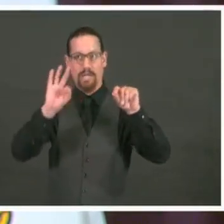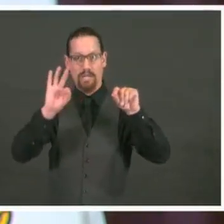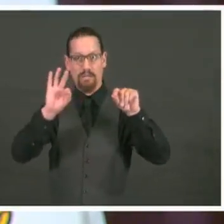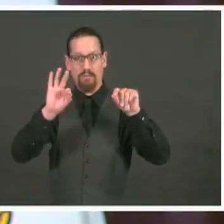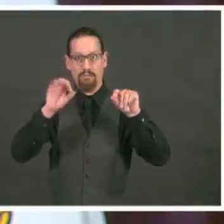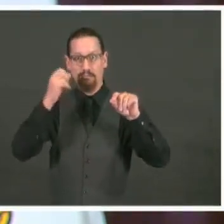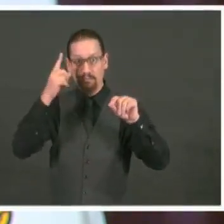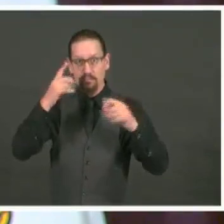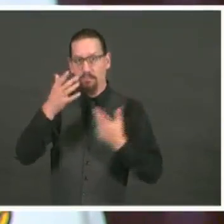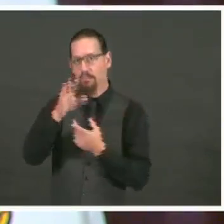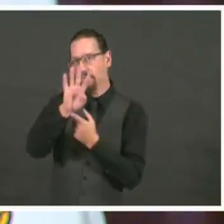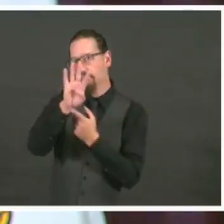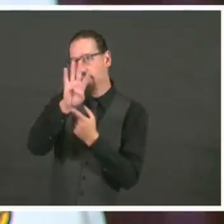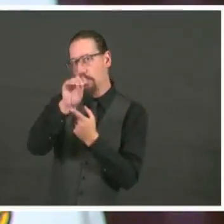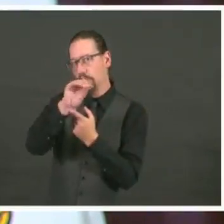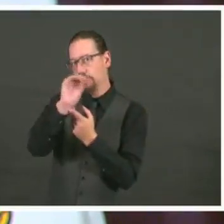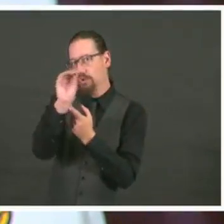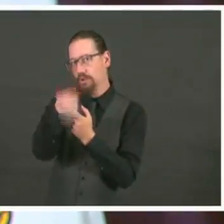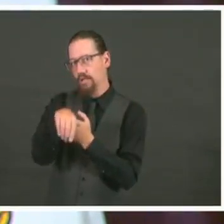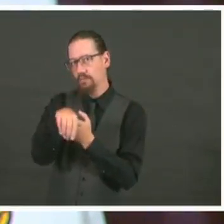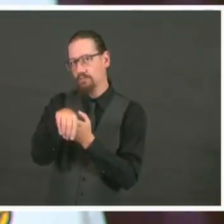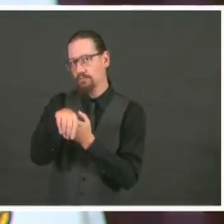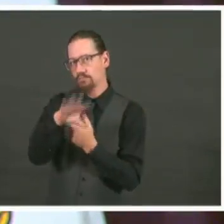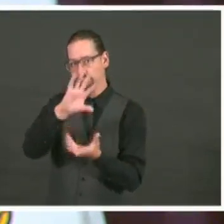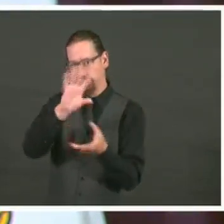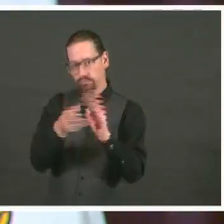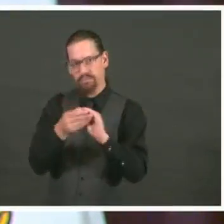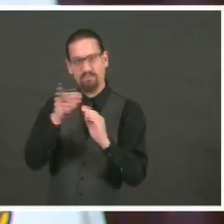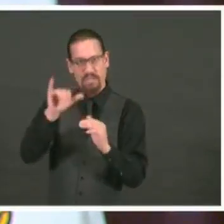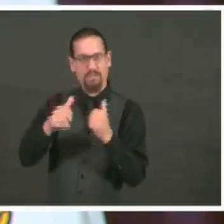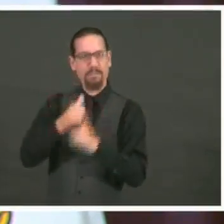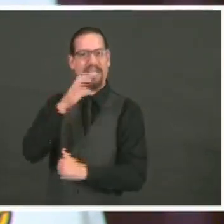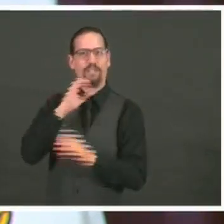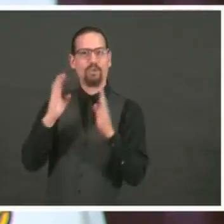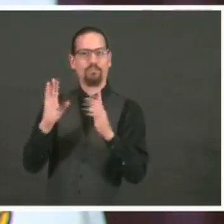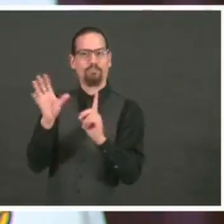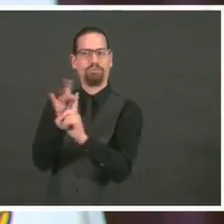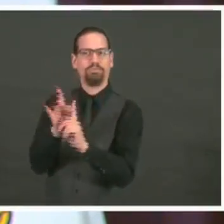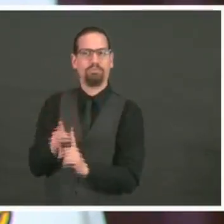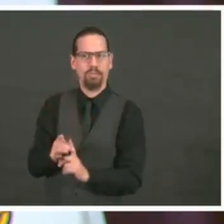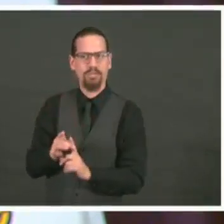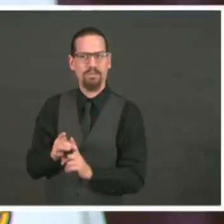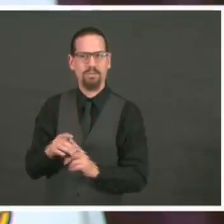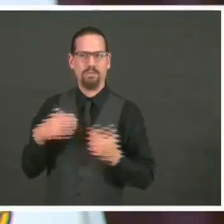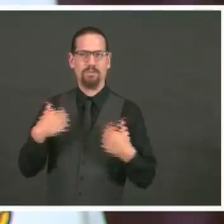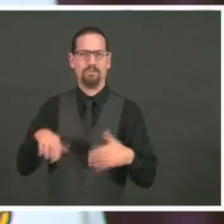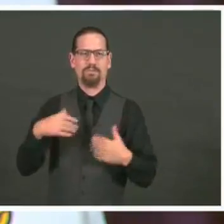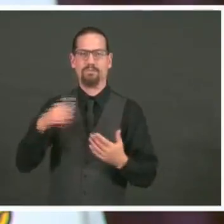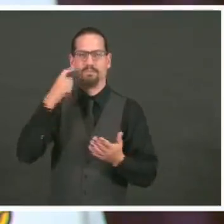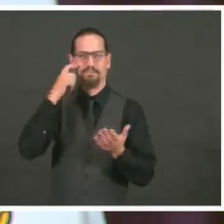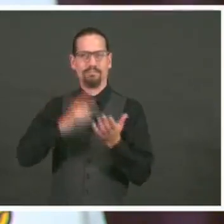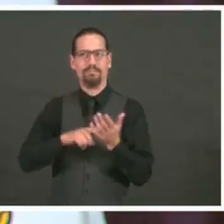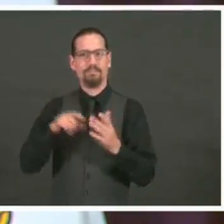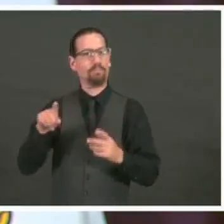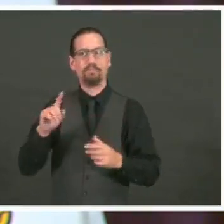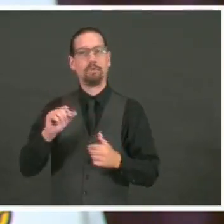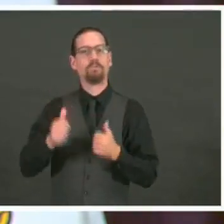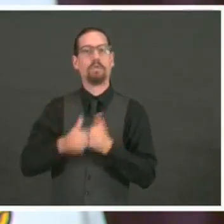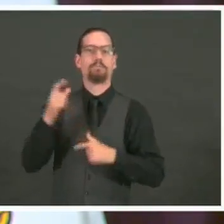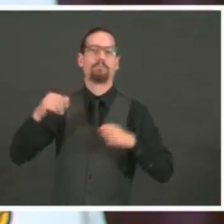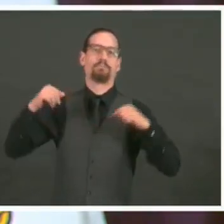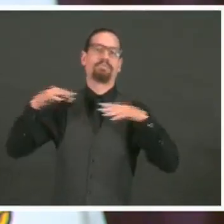seeing cases related to social gathering. During this period, 49 of